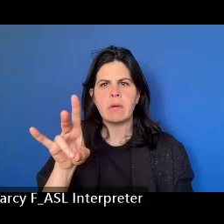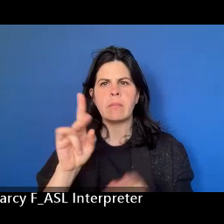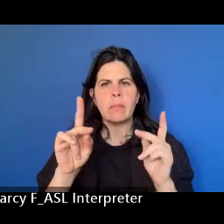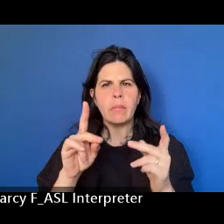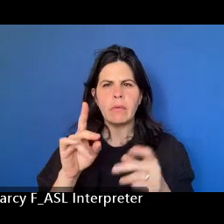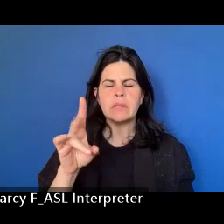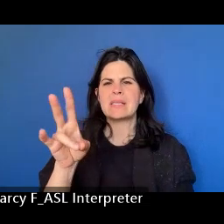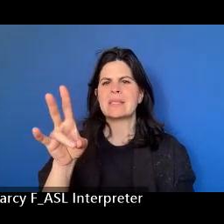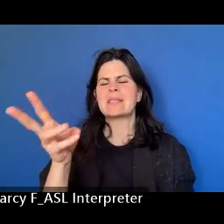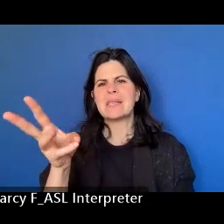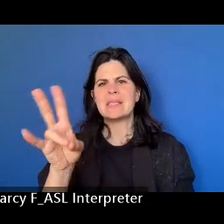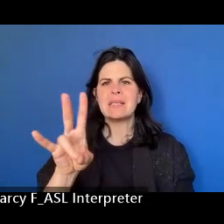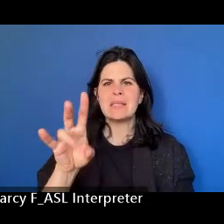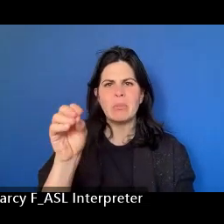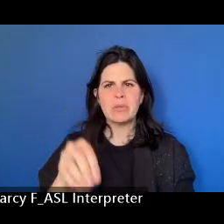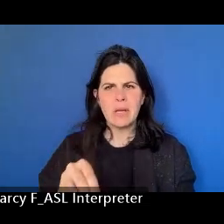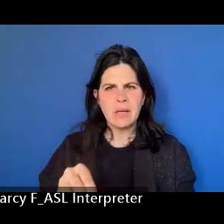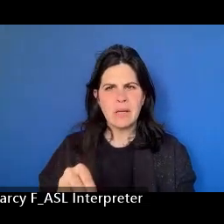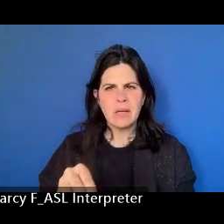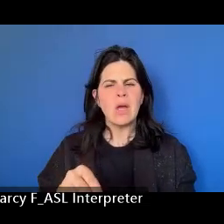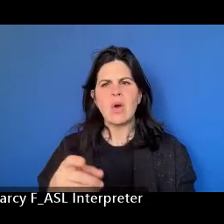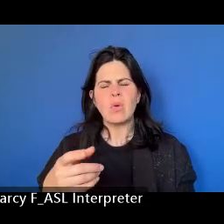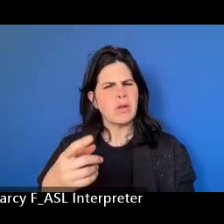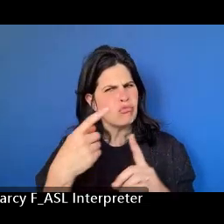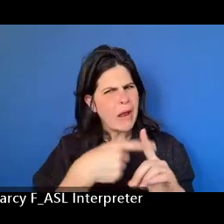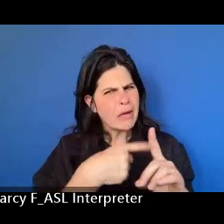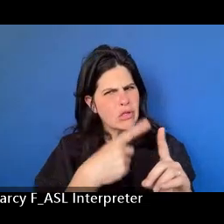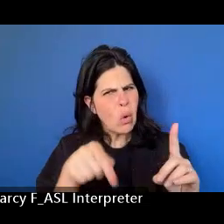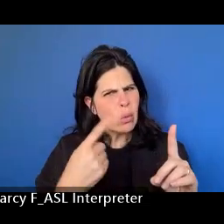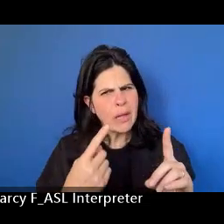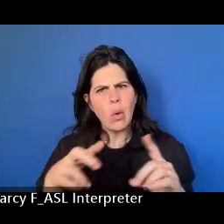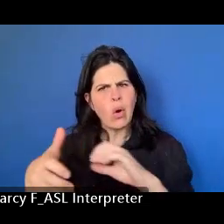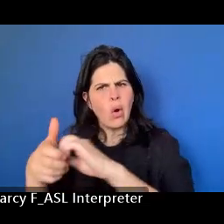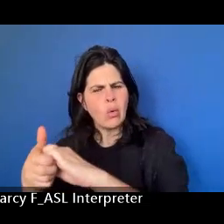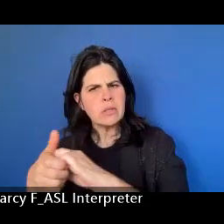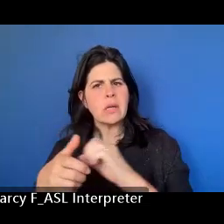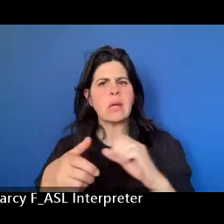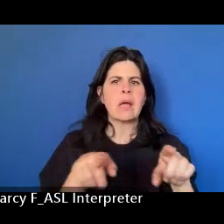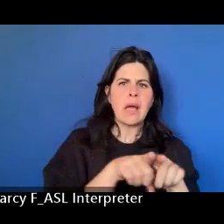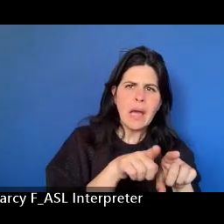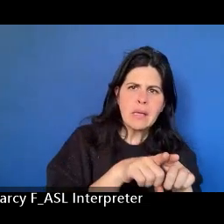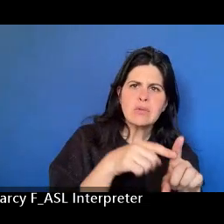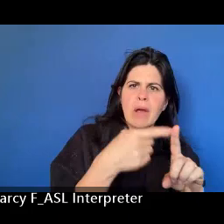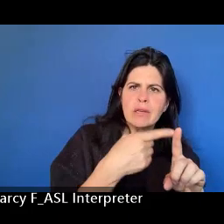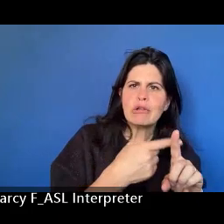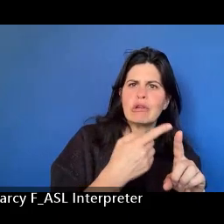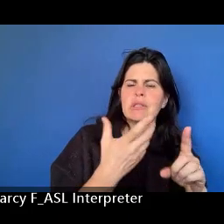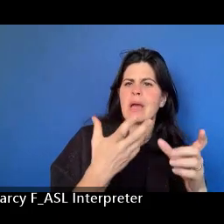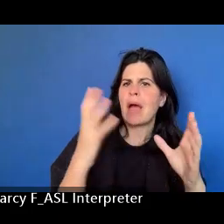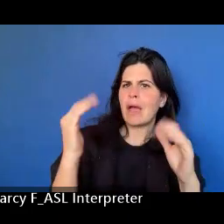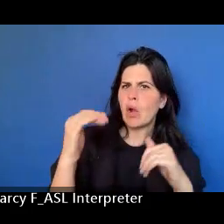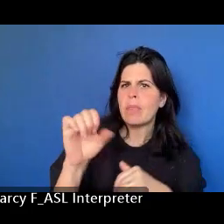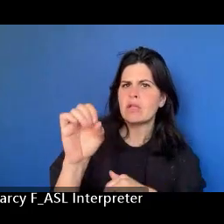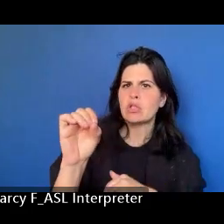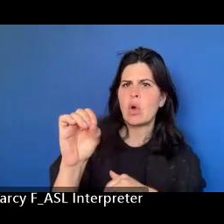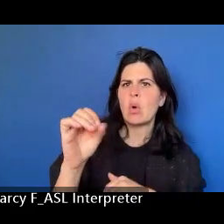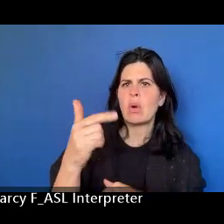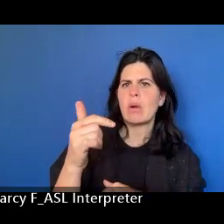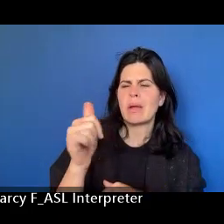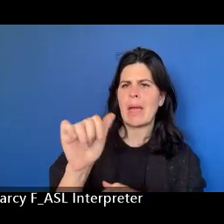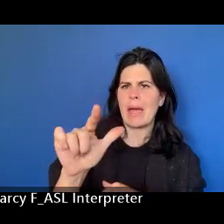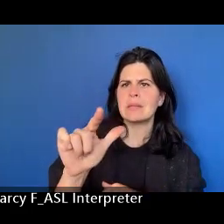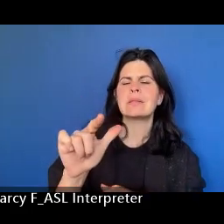our area is really high in renters? And as a renter myself, I would like to see SoCalGas communicating with the renter population and providing in-depth